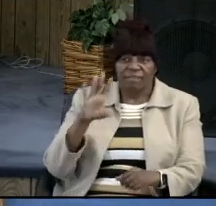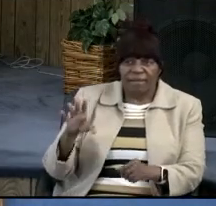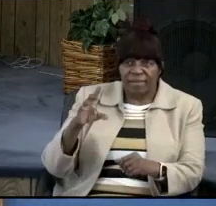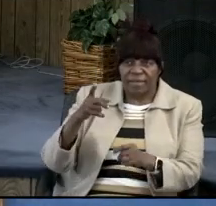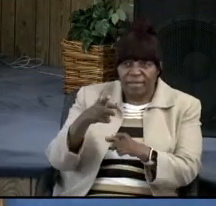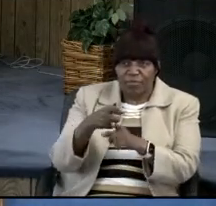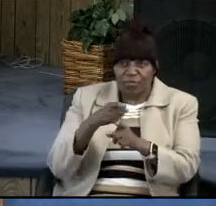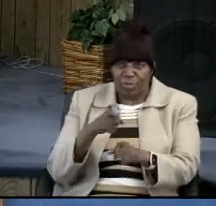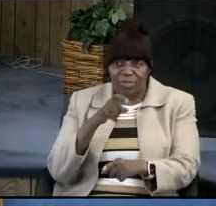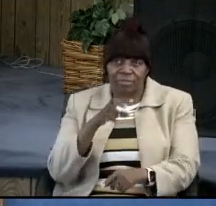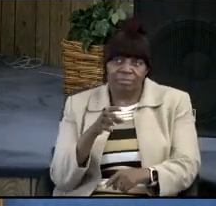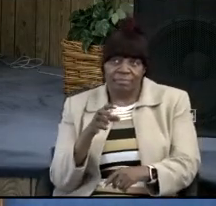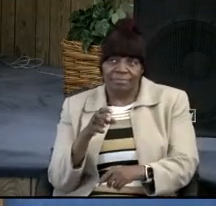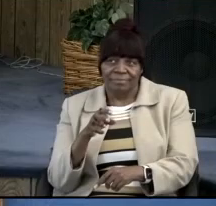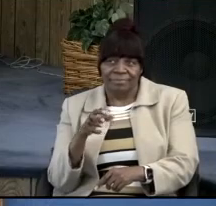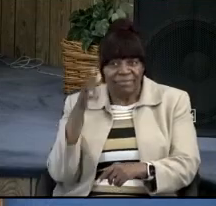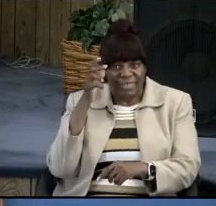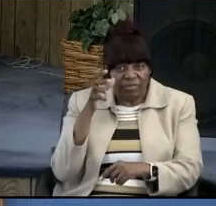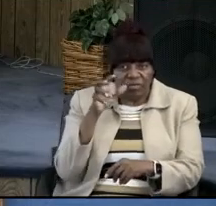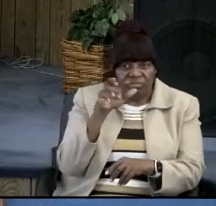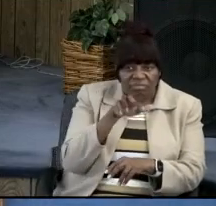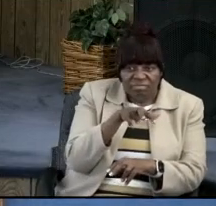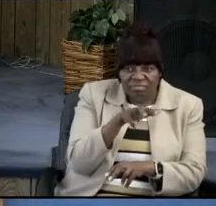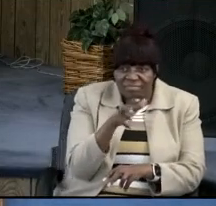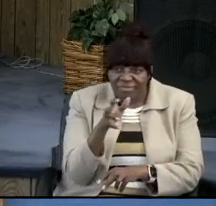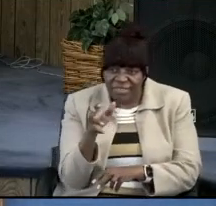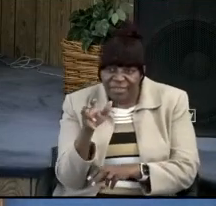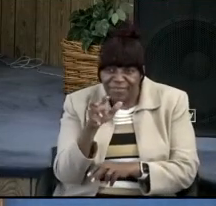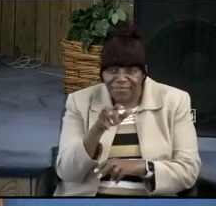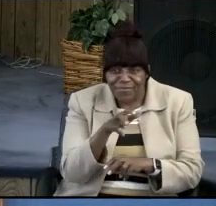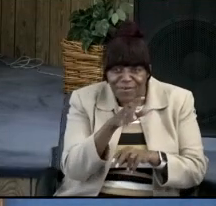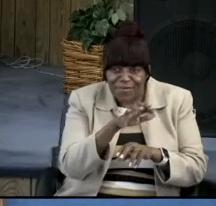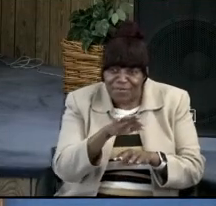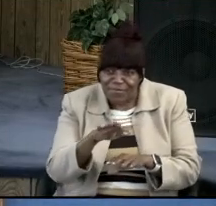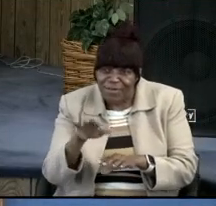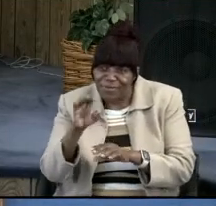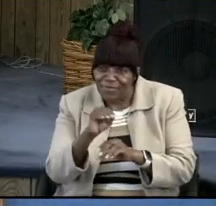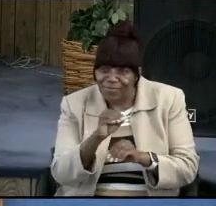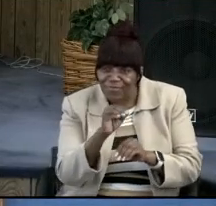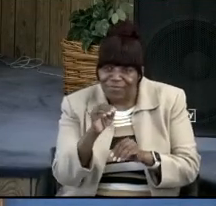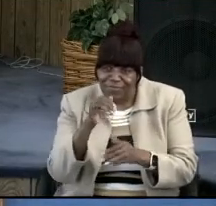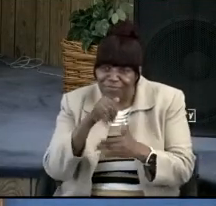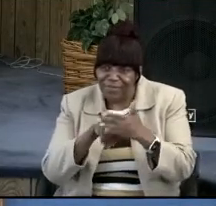of sort, devil just floating around in the church. You ain't mad about that.